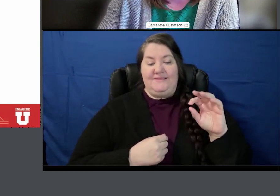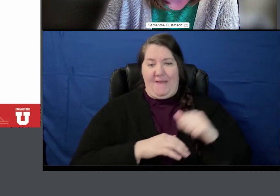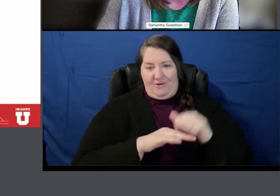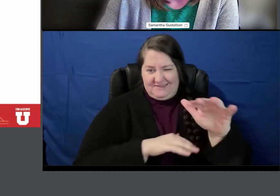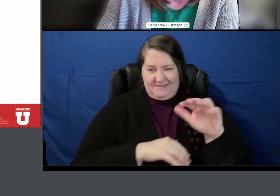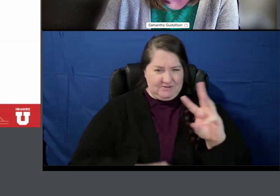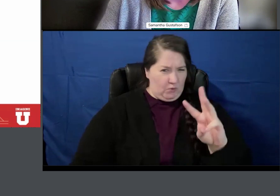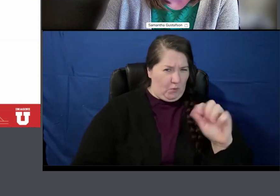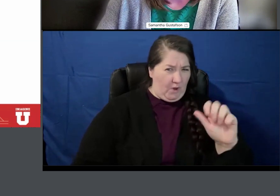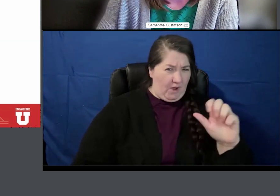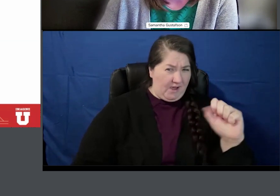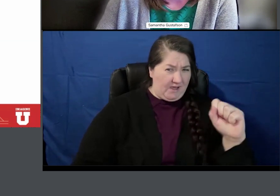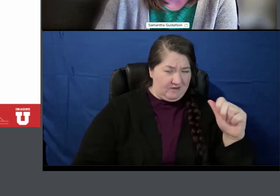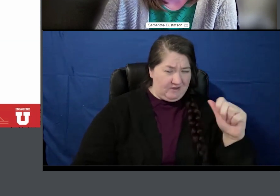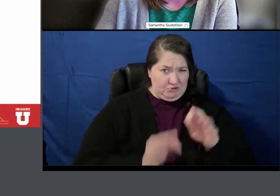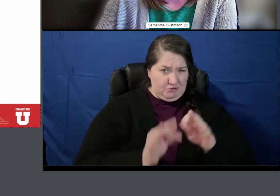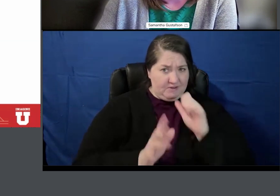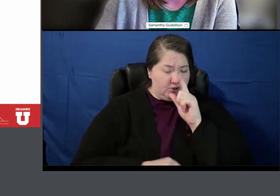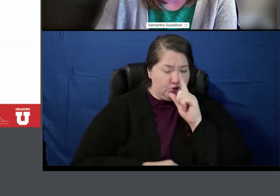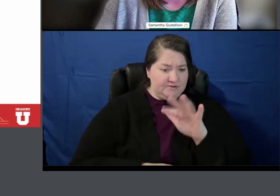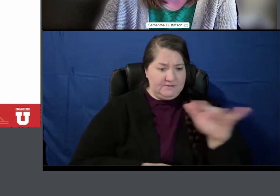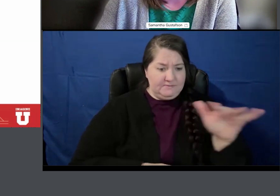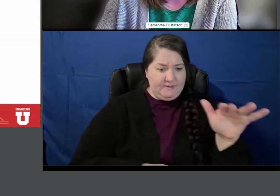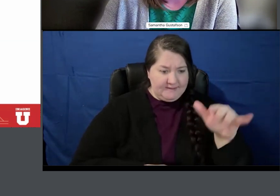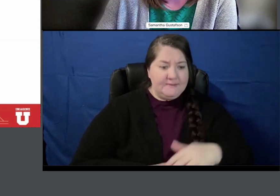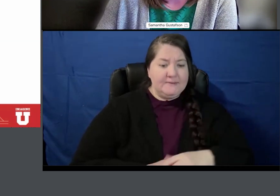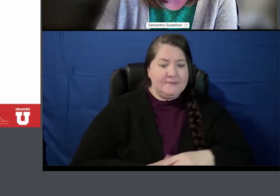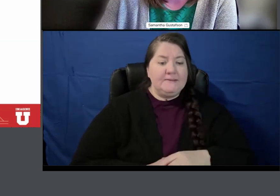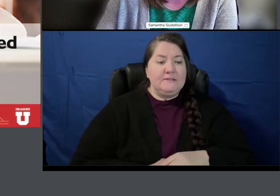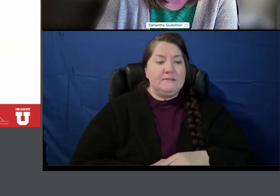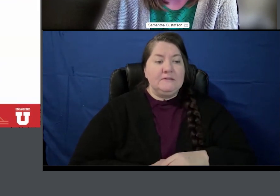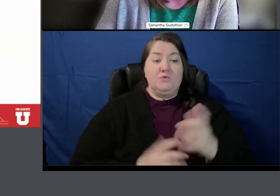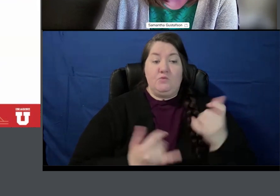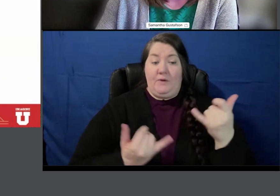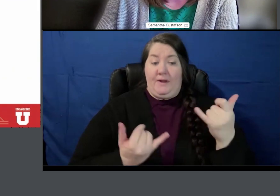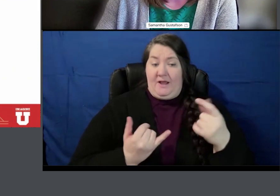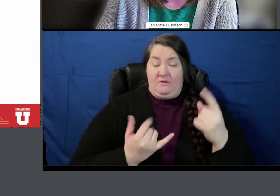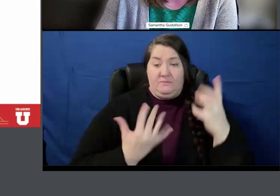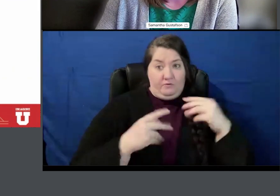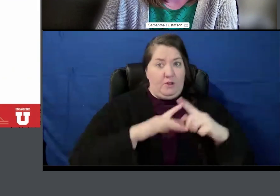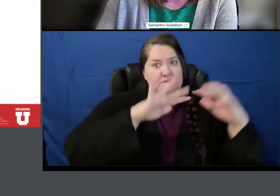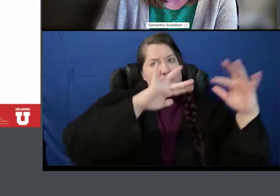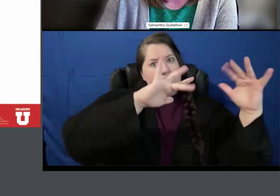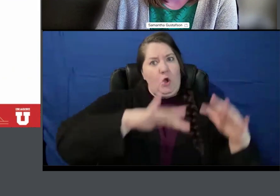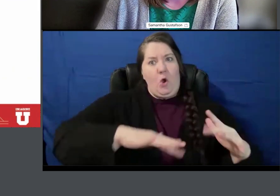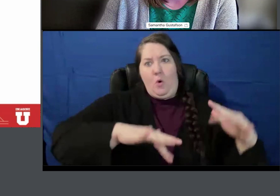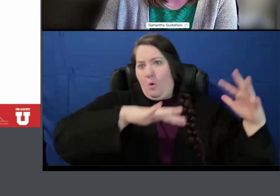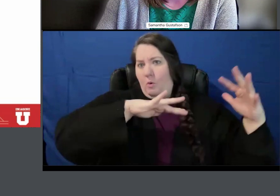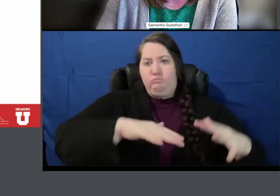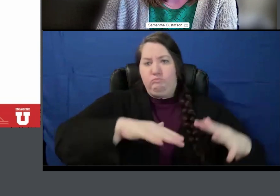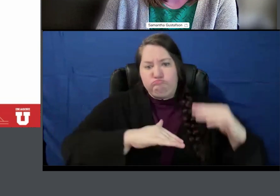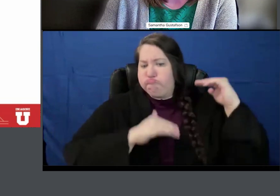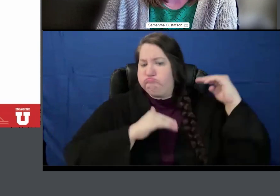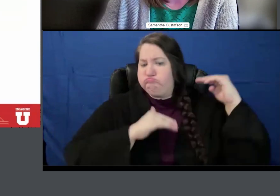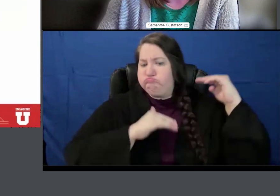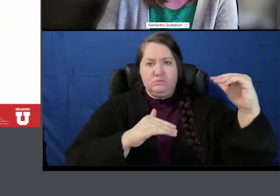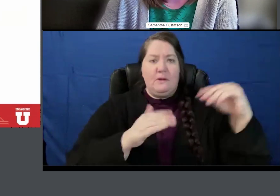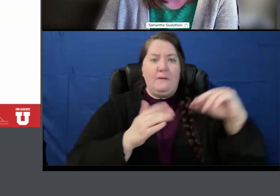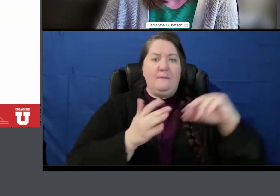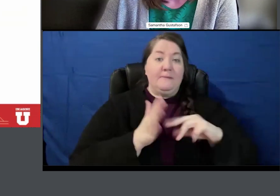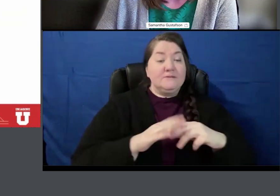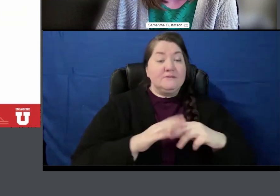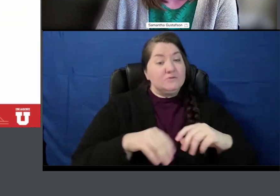year. It looks a lot like this right now, where we're getting a ton of snow, but that means there's a lot of winter